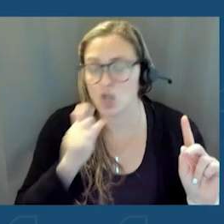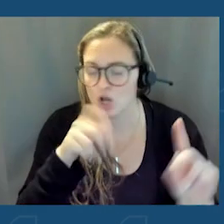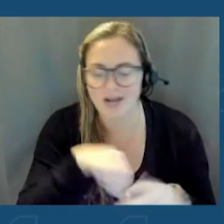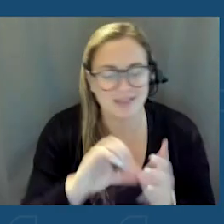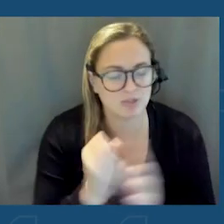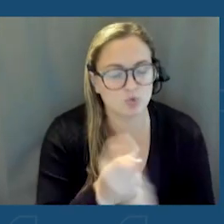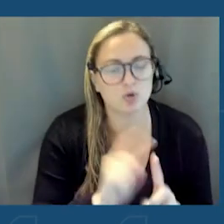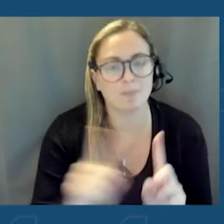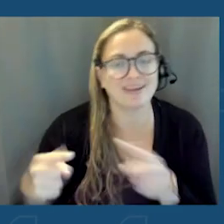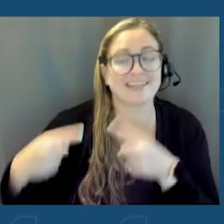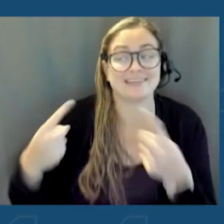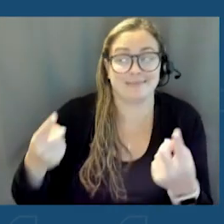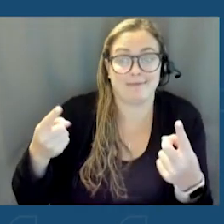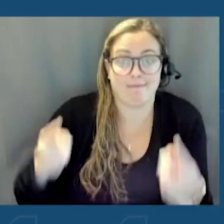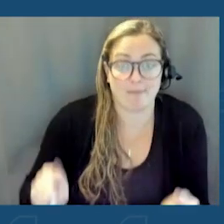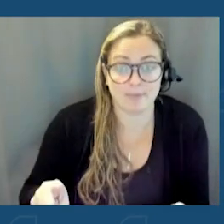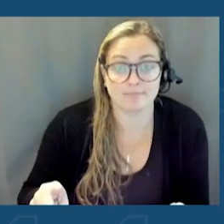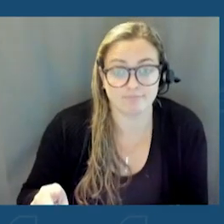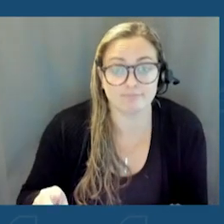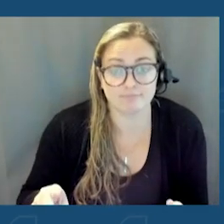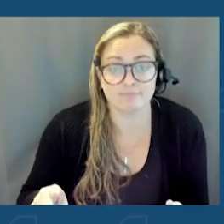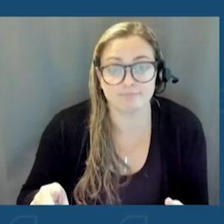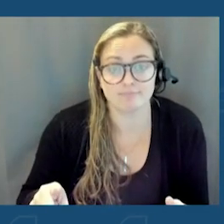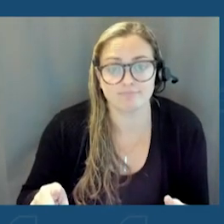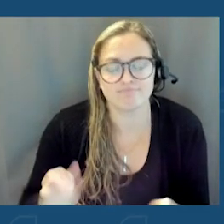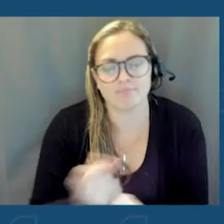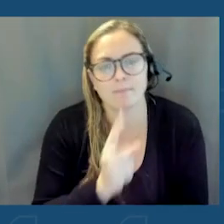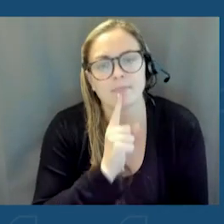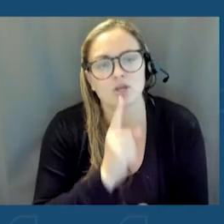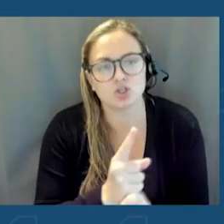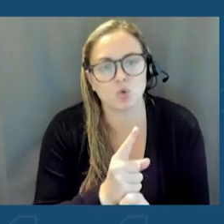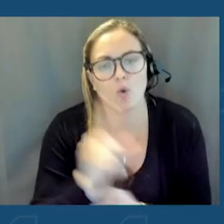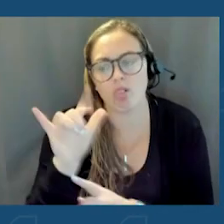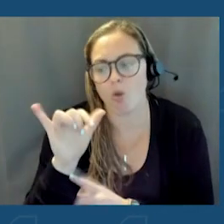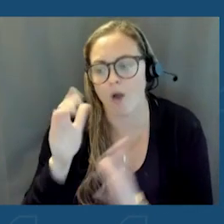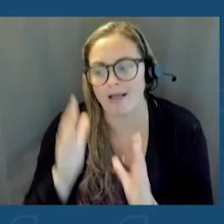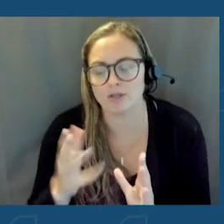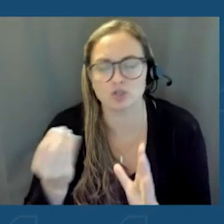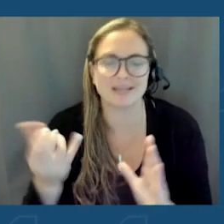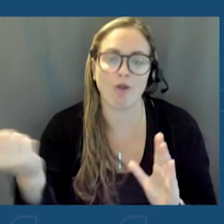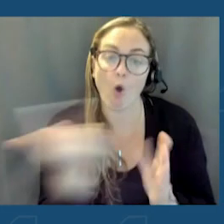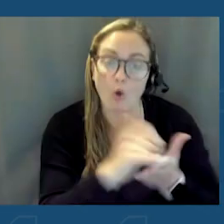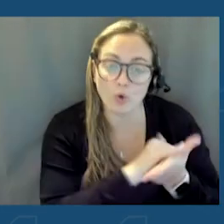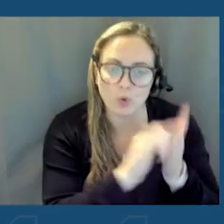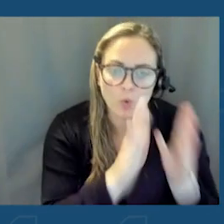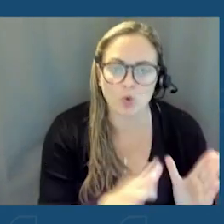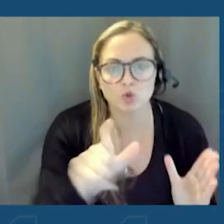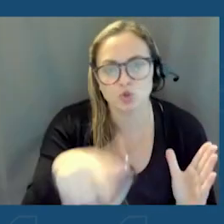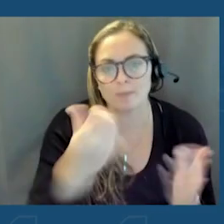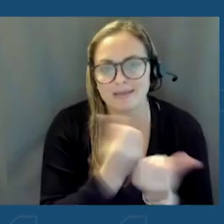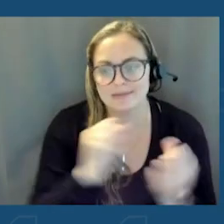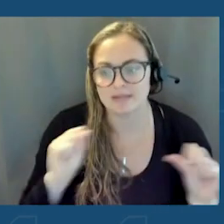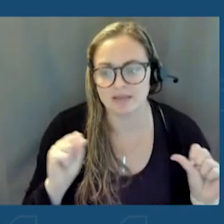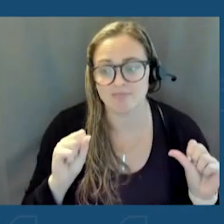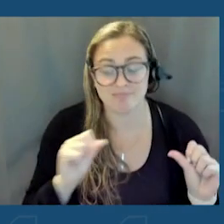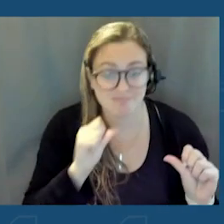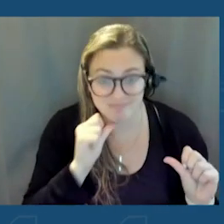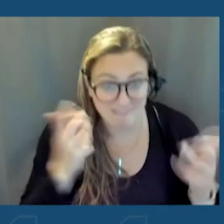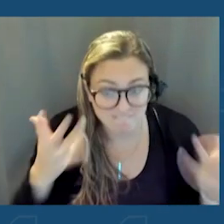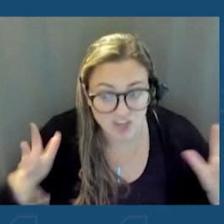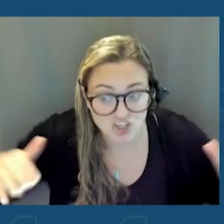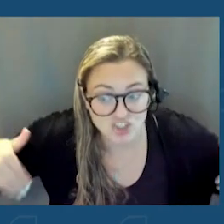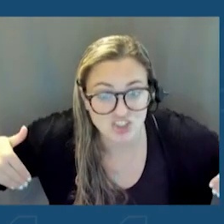until that time, we're going to make sure that we are making Long Islanders and all New Yorkers safe. But we're not done with that. That's not the only